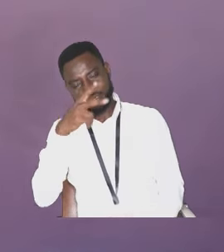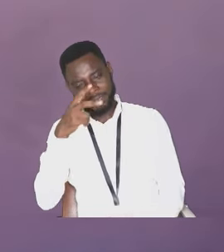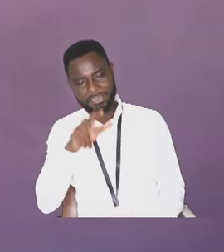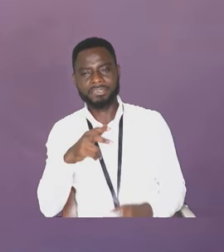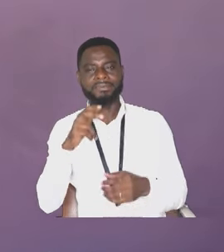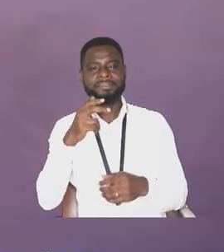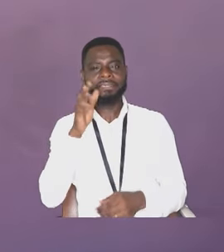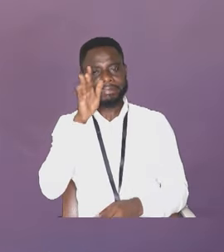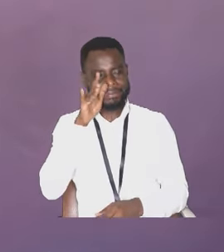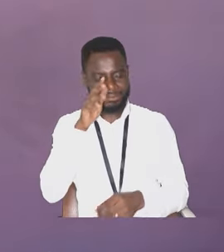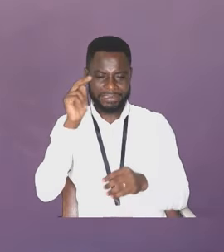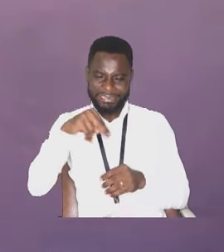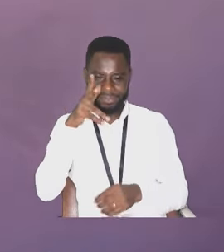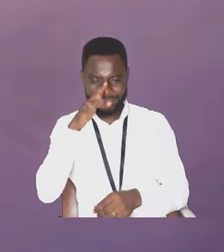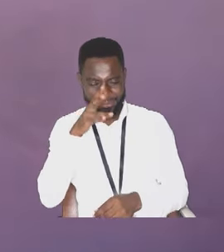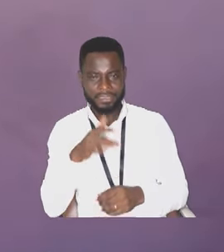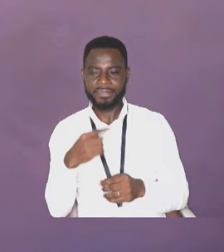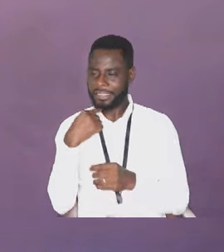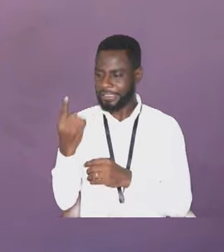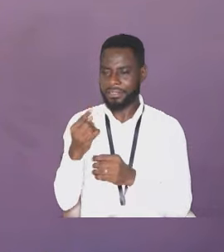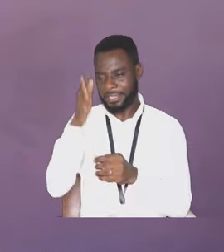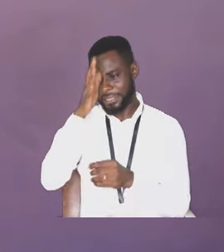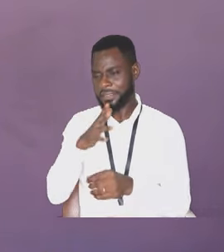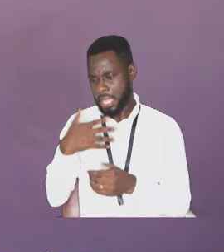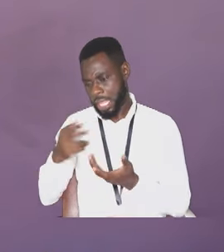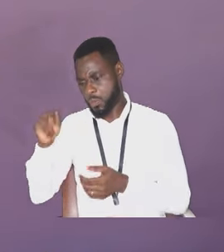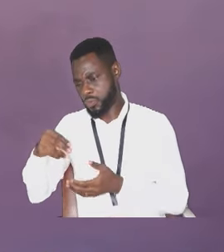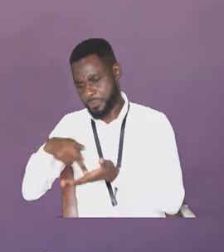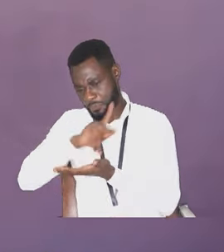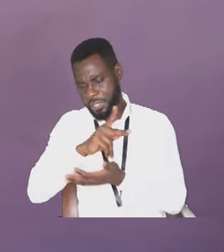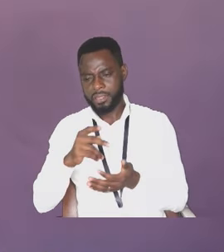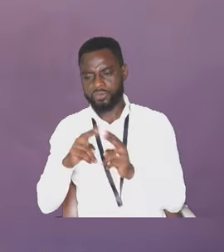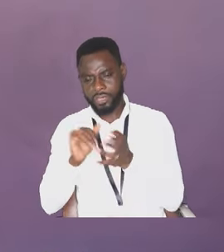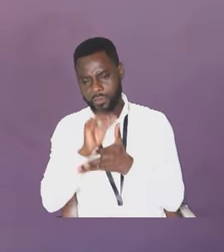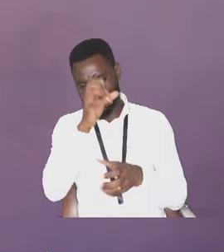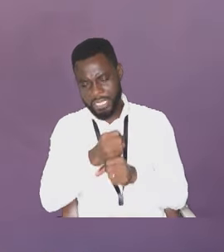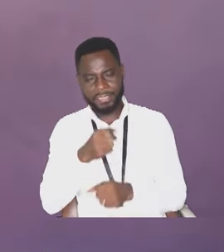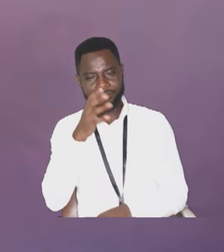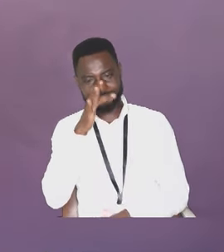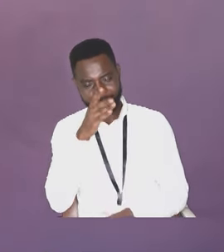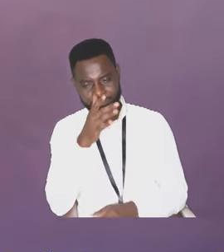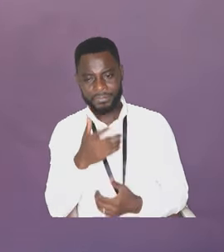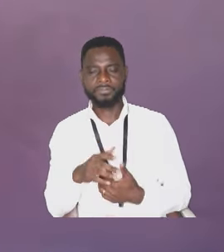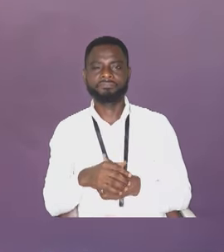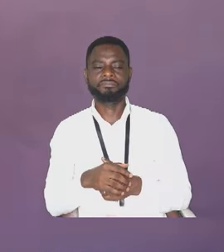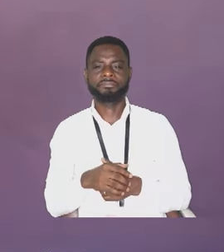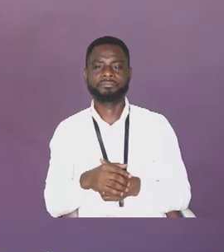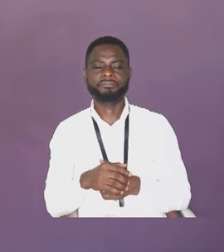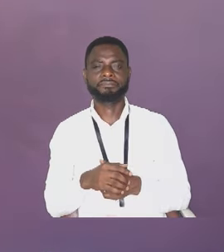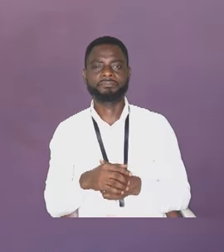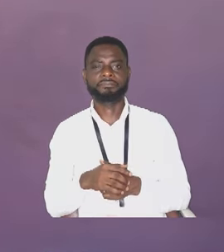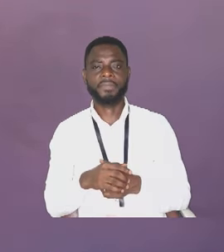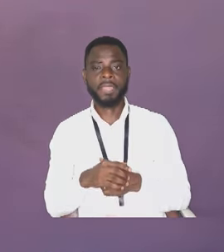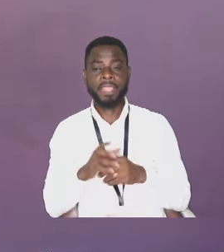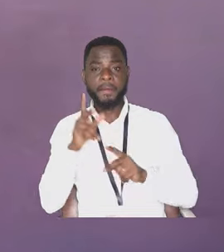and tell the parents that we need to pay money so that we will go and then buy apple, or we will go and cut corners. And